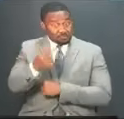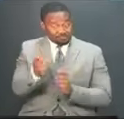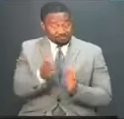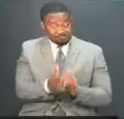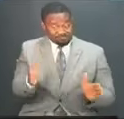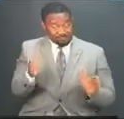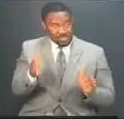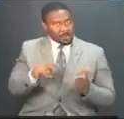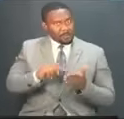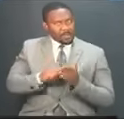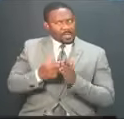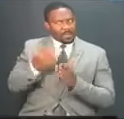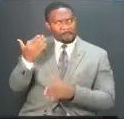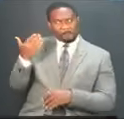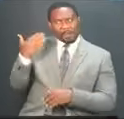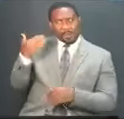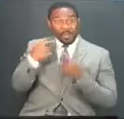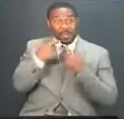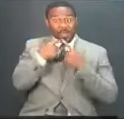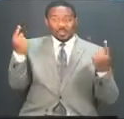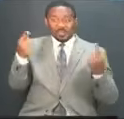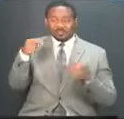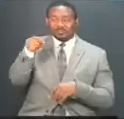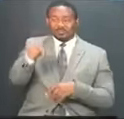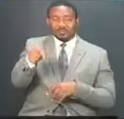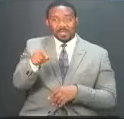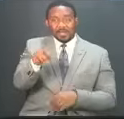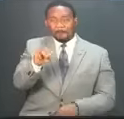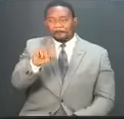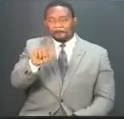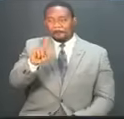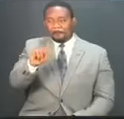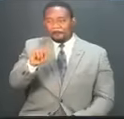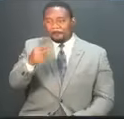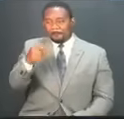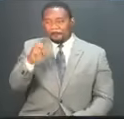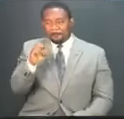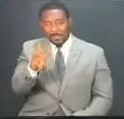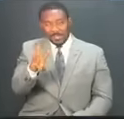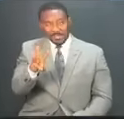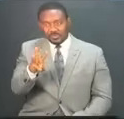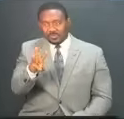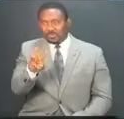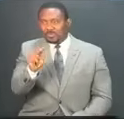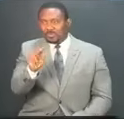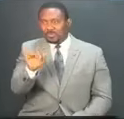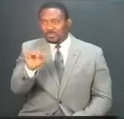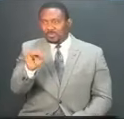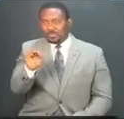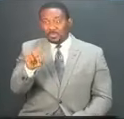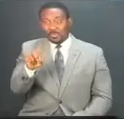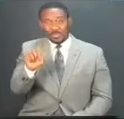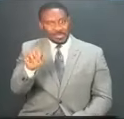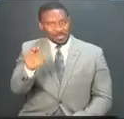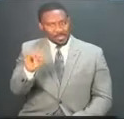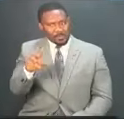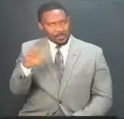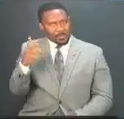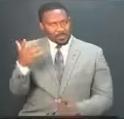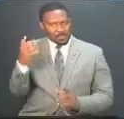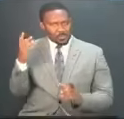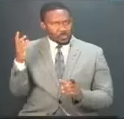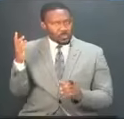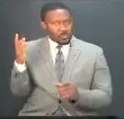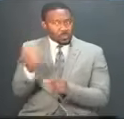original declaration of Honourable Matthew Yindam as the winner of the parliamentary election is